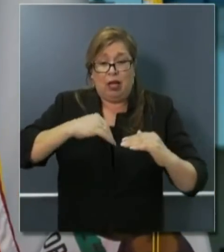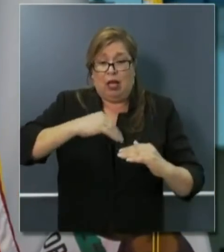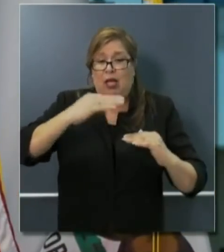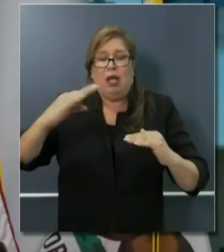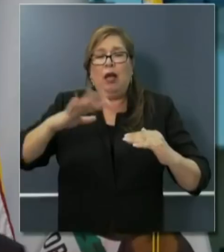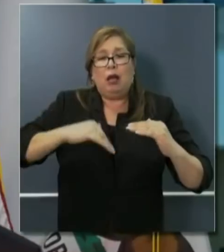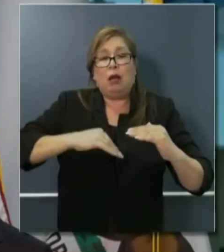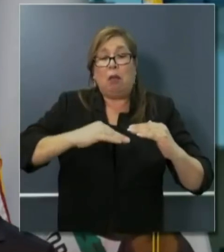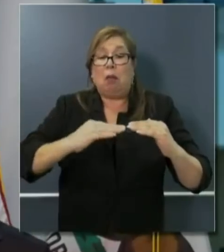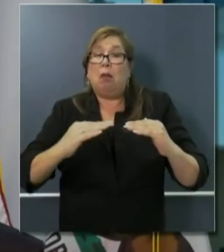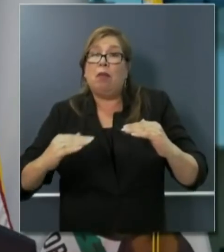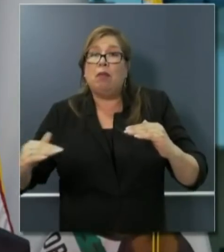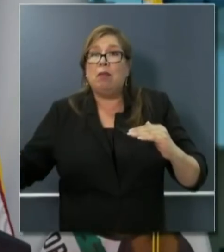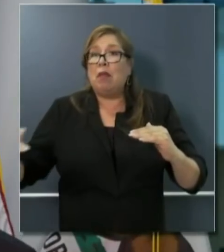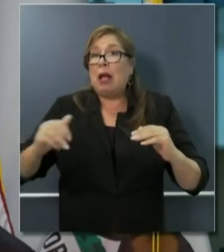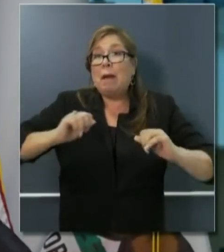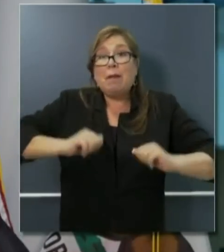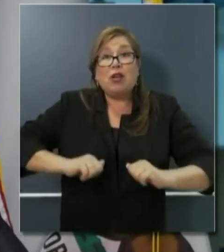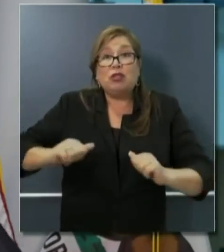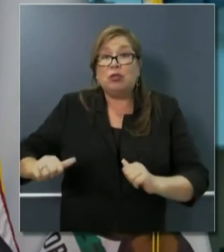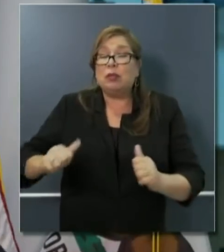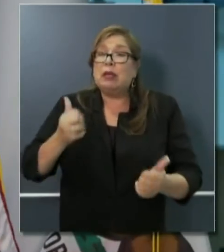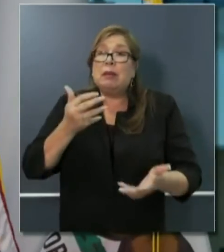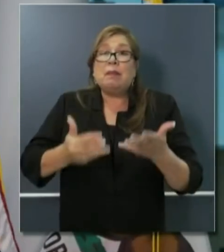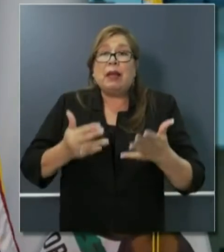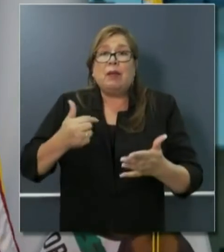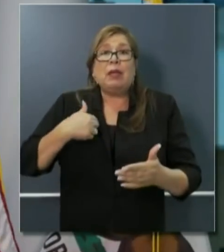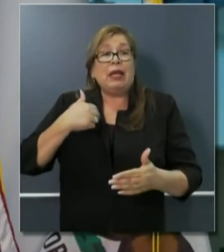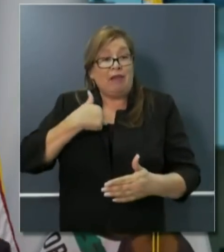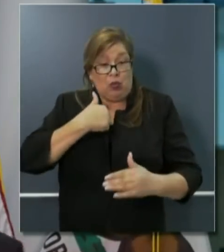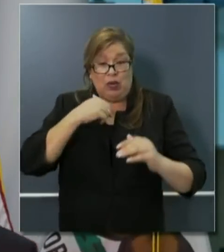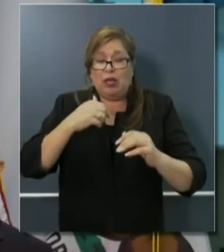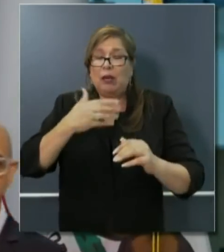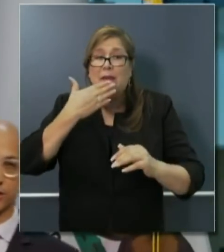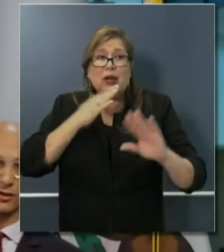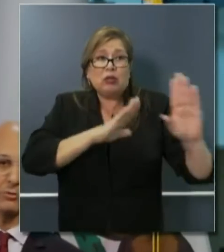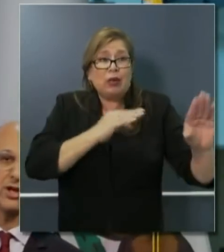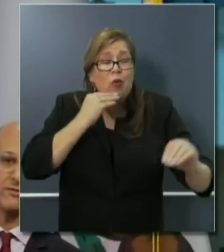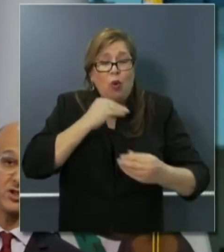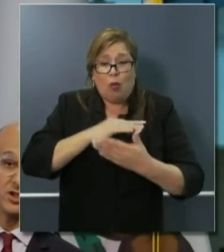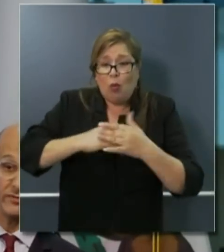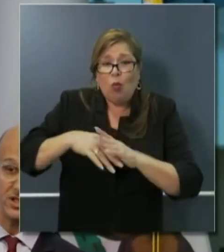down, we may be able to buy ourselves more time and